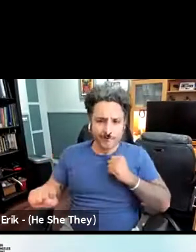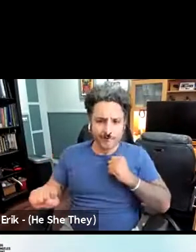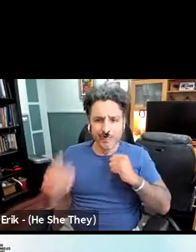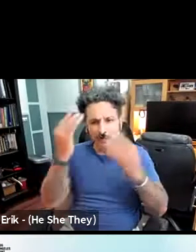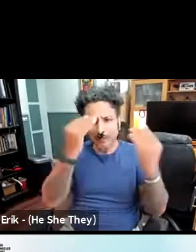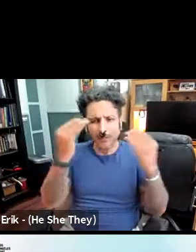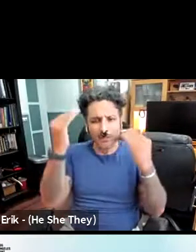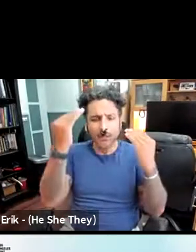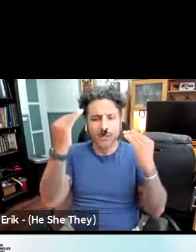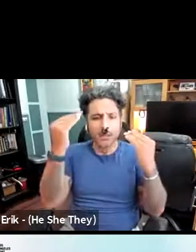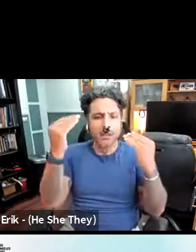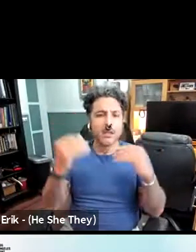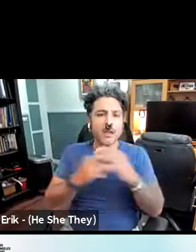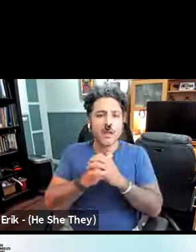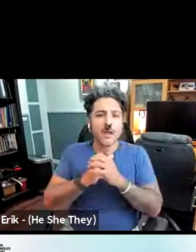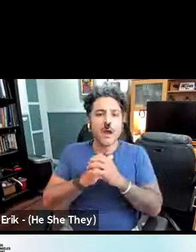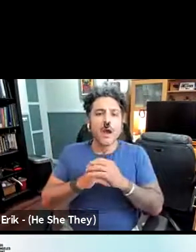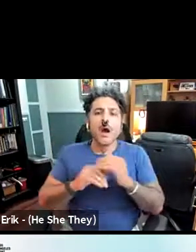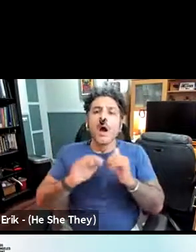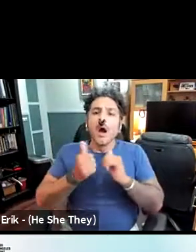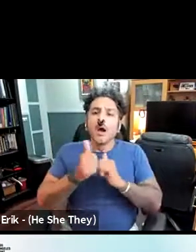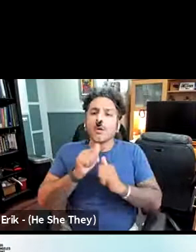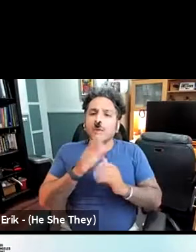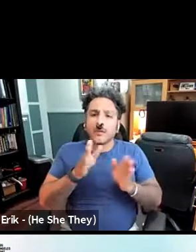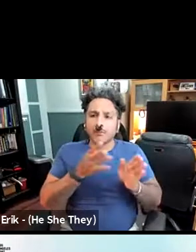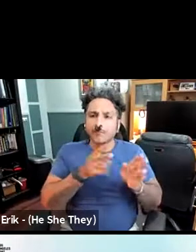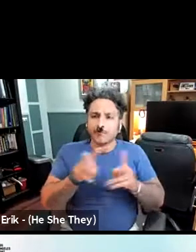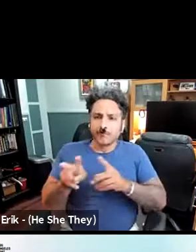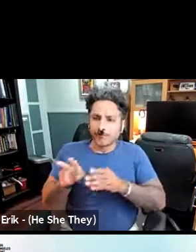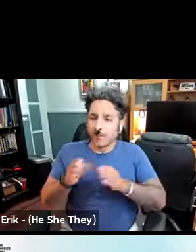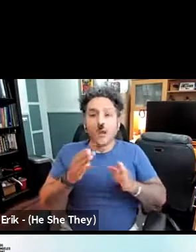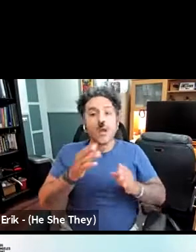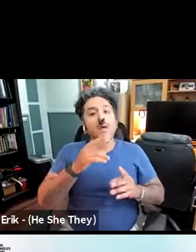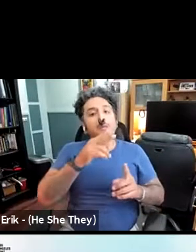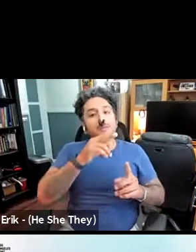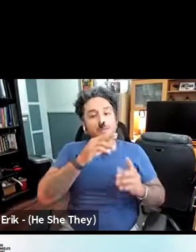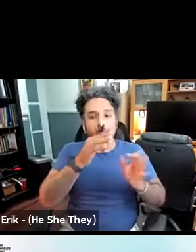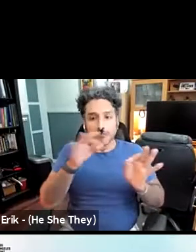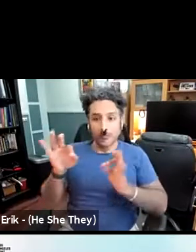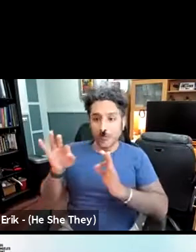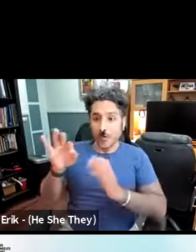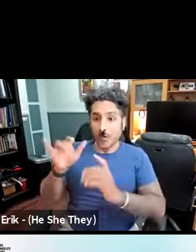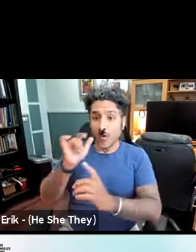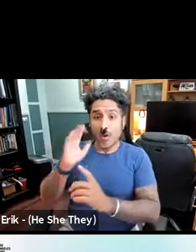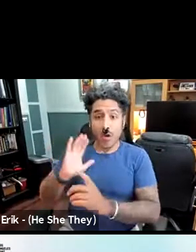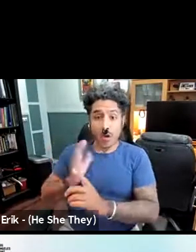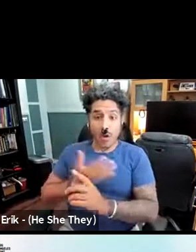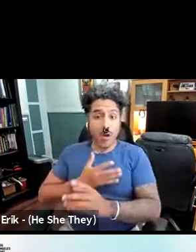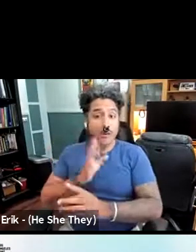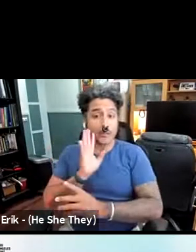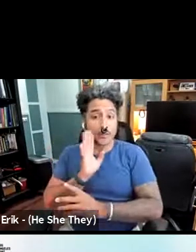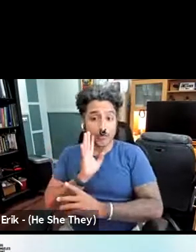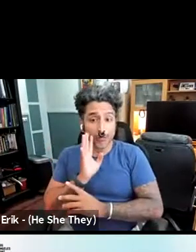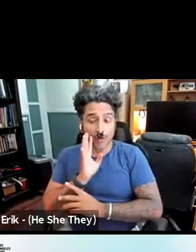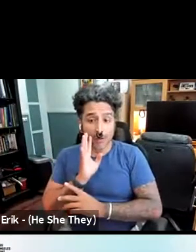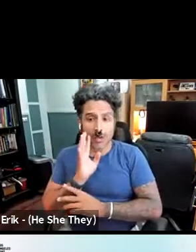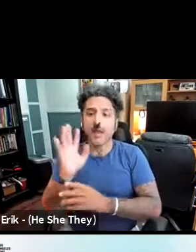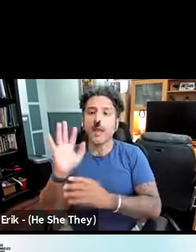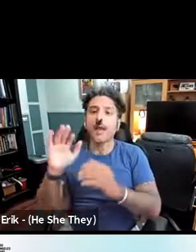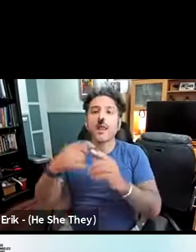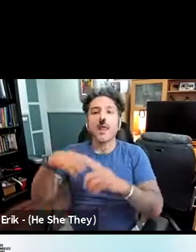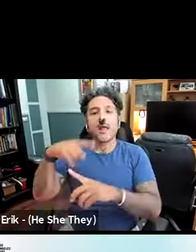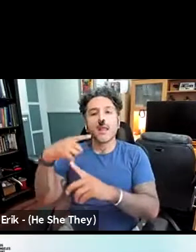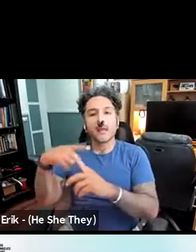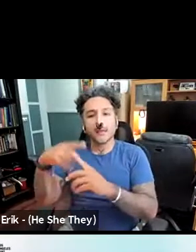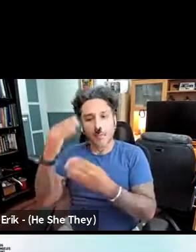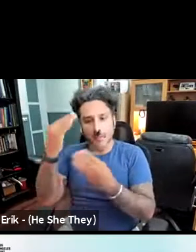about how we can shift our affirmations and speaking life into and translate that